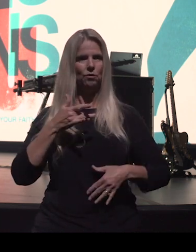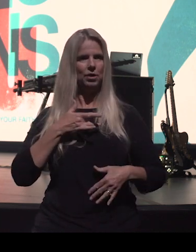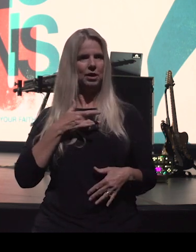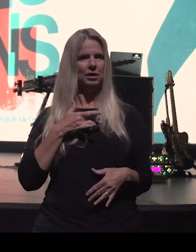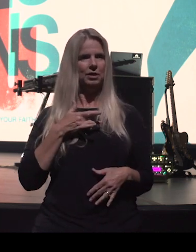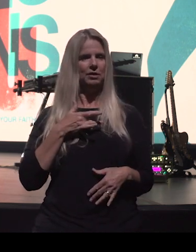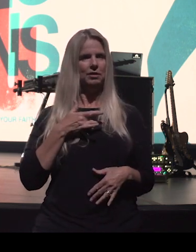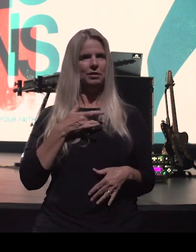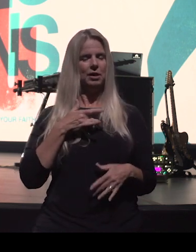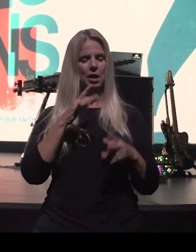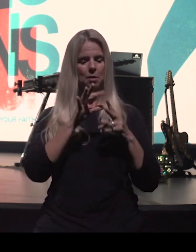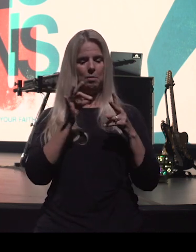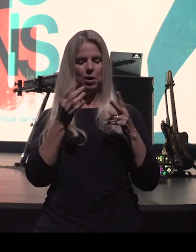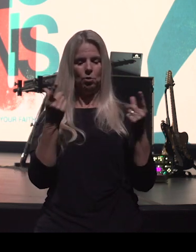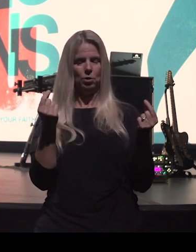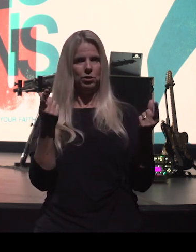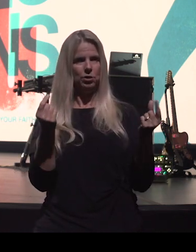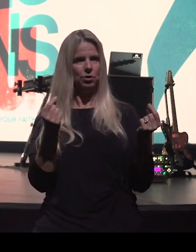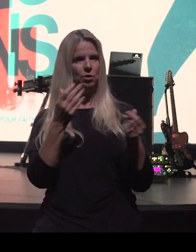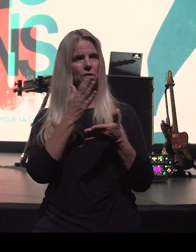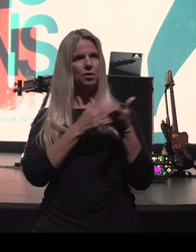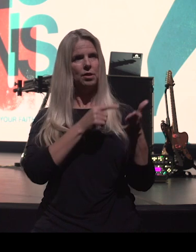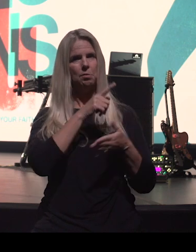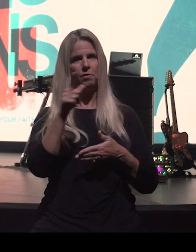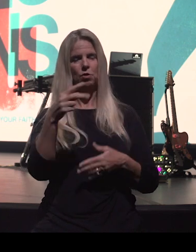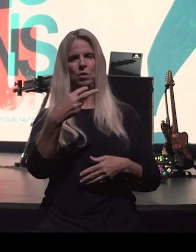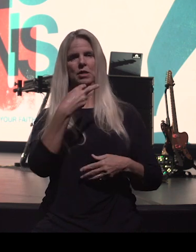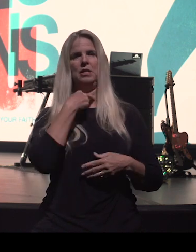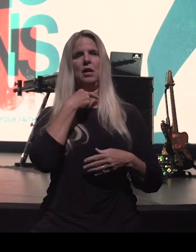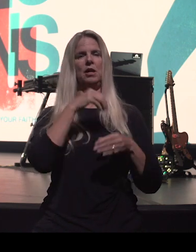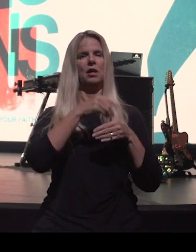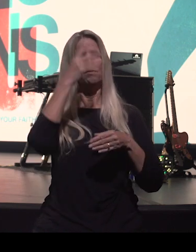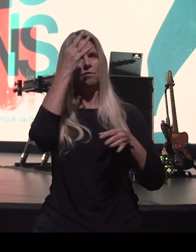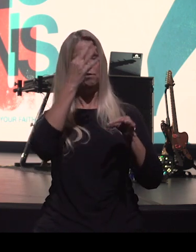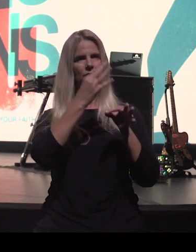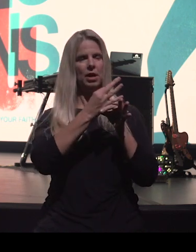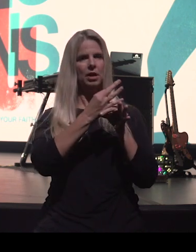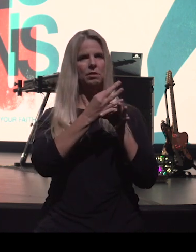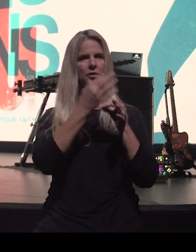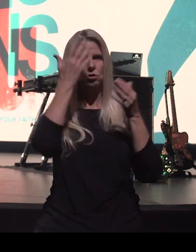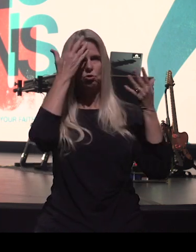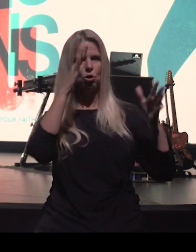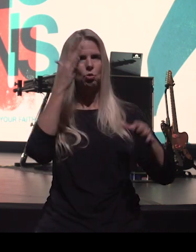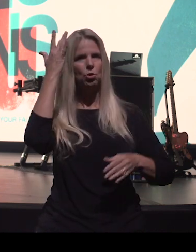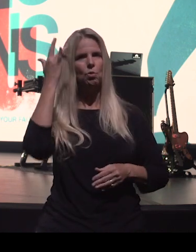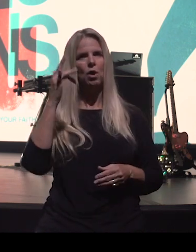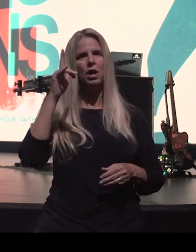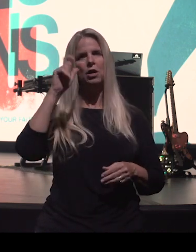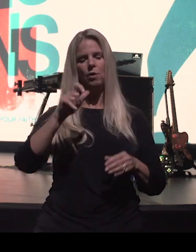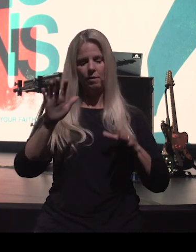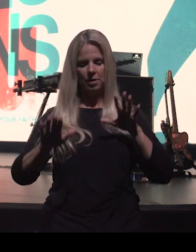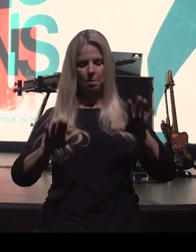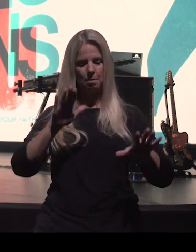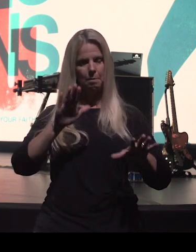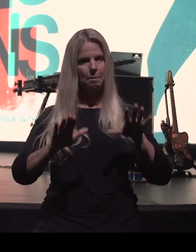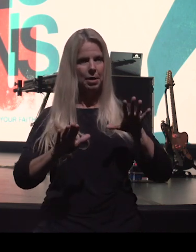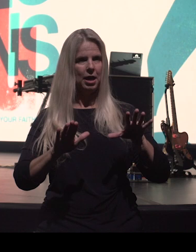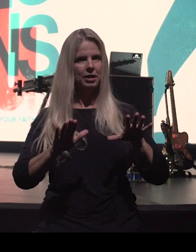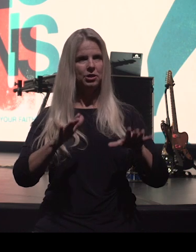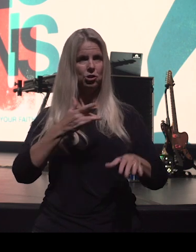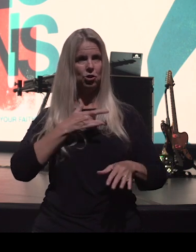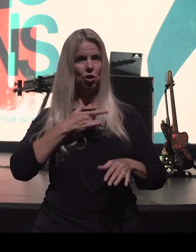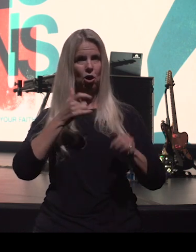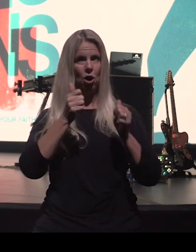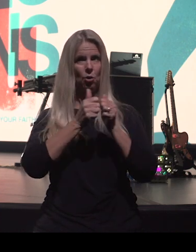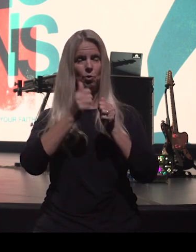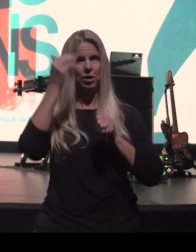you do this, I'm telling you, this is some of you, and it's got you stuck in your faith, and you wonder why, because you need to balance your heart with your head and what you know about God's